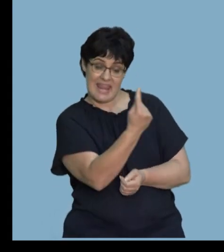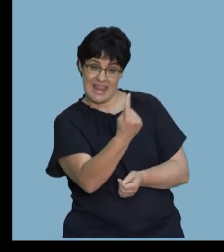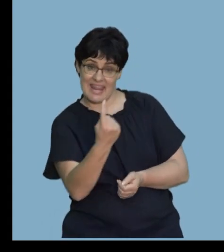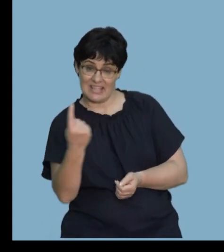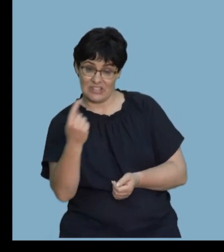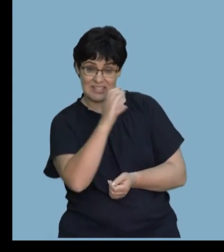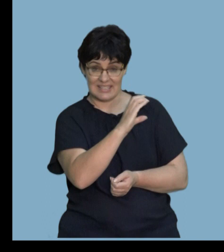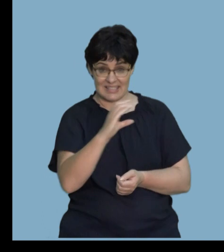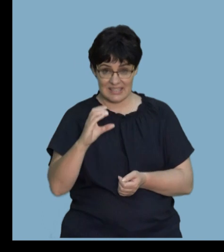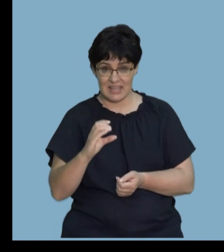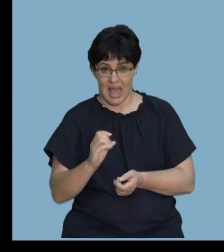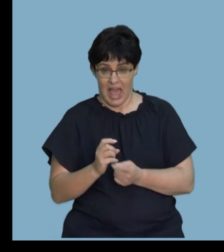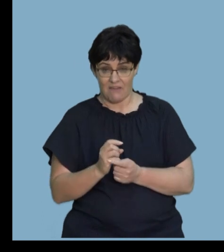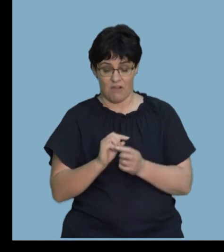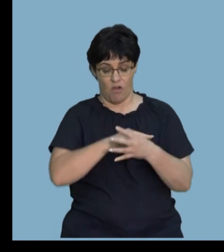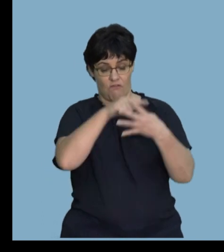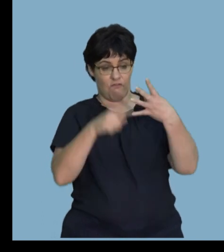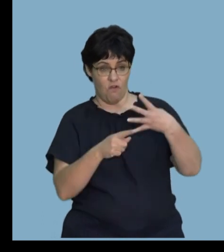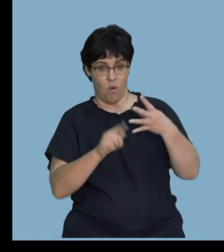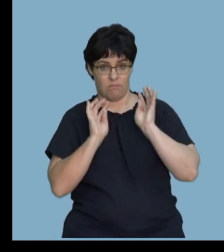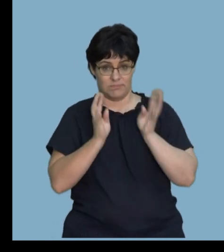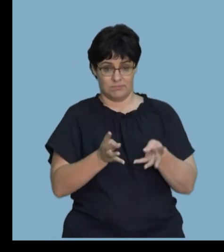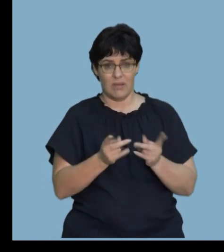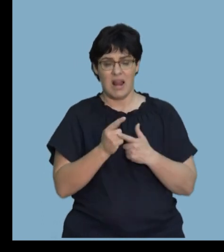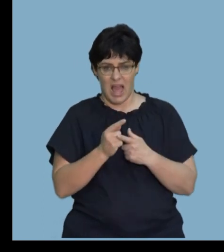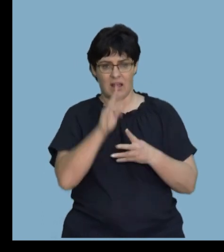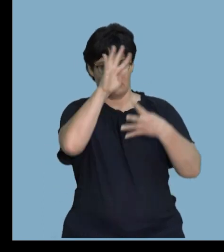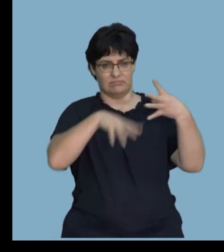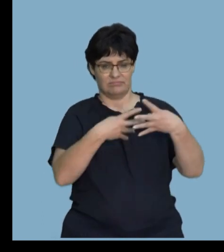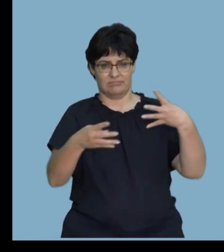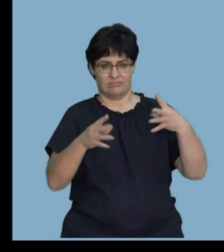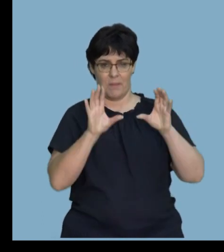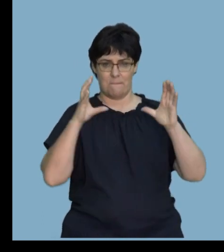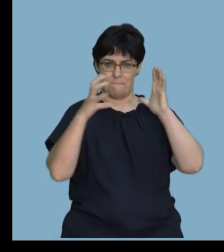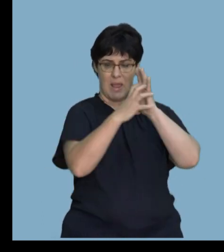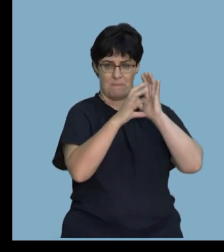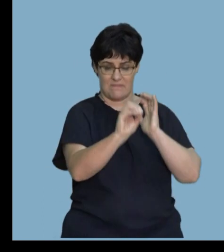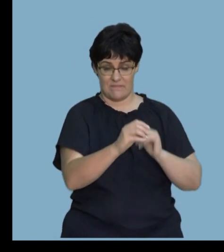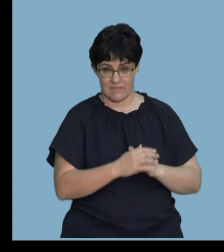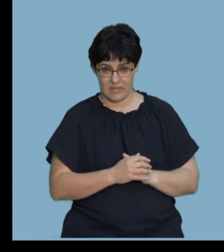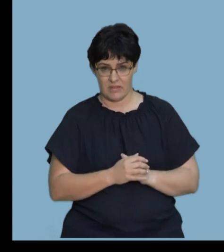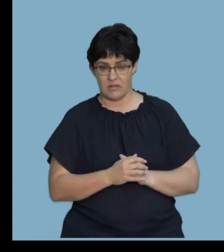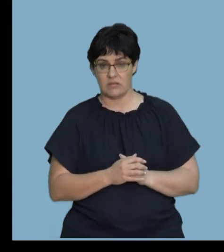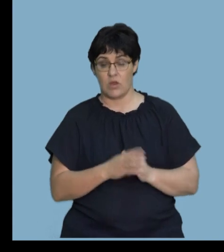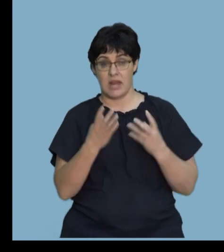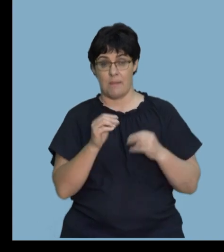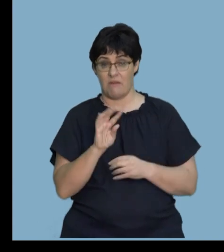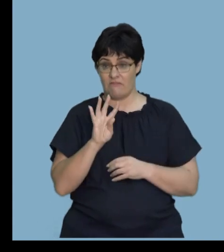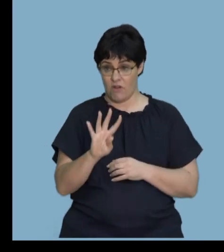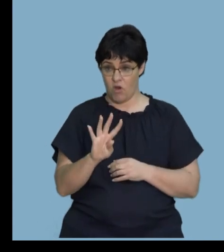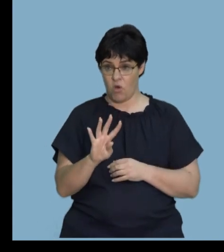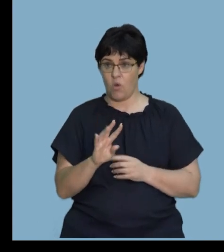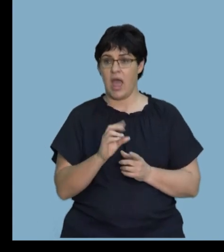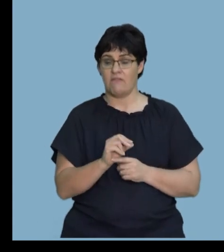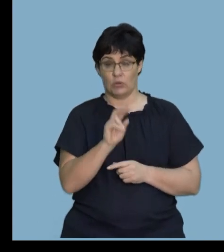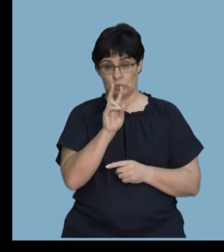have 4 bonds around it, as we know it from the periodic table, okay? So on carbon atom number 4, we've got 2 methyl